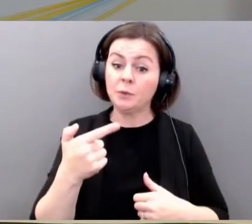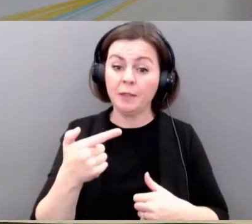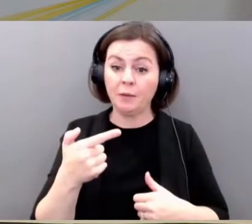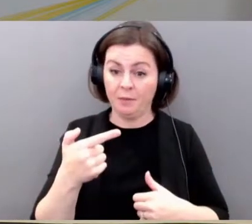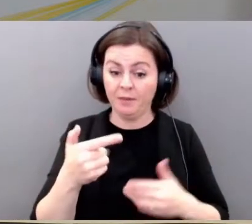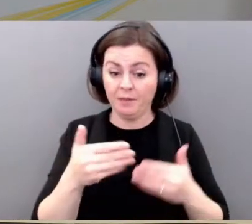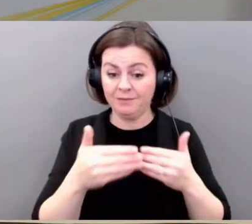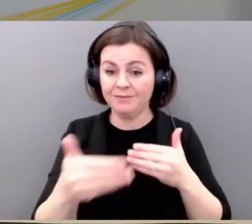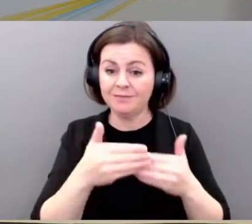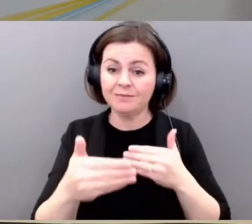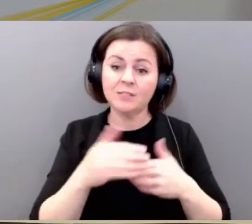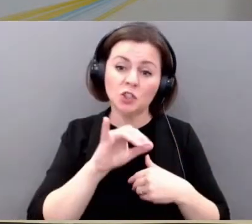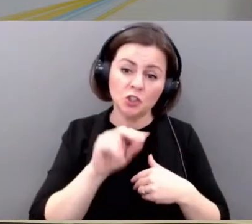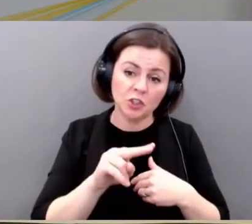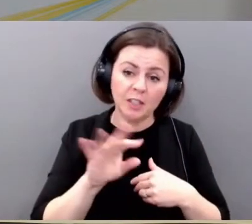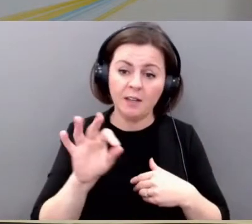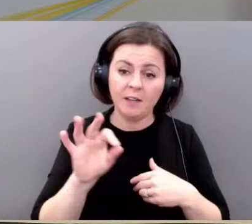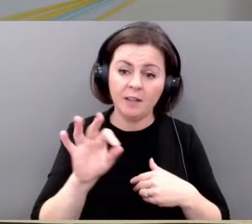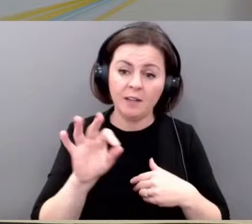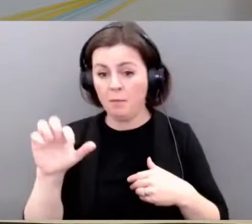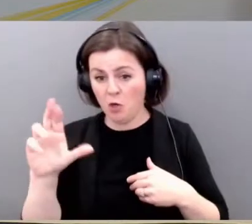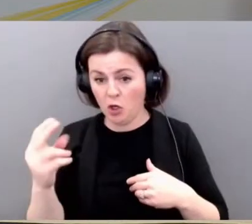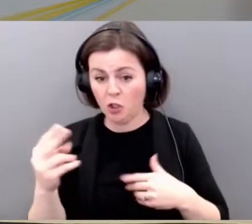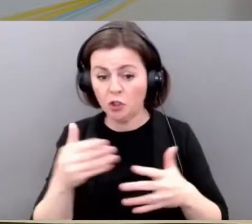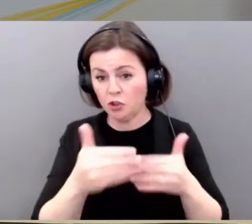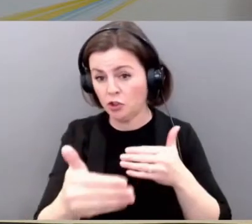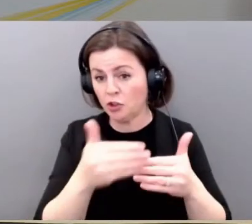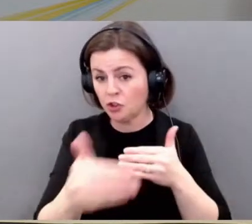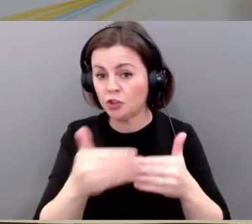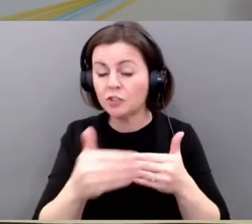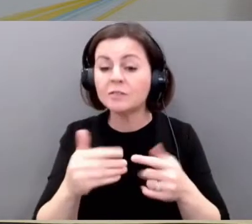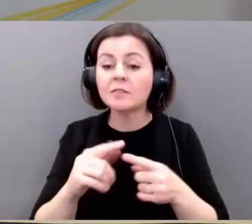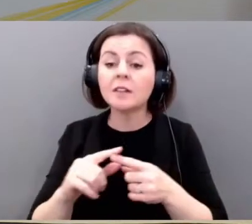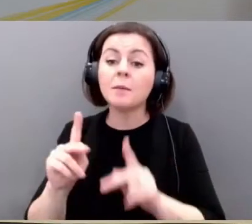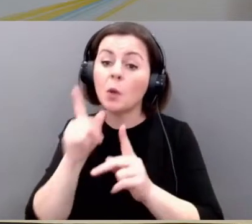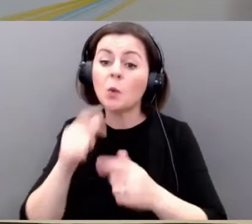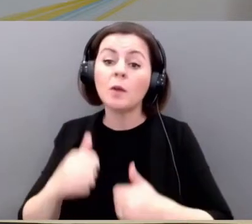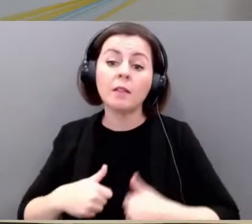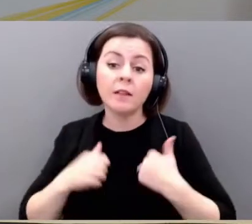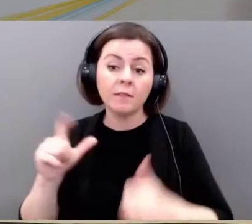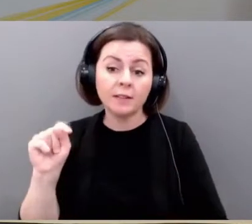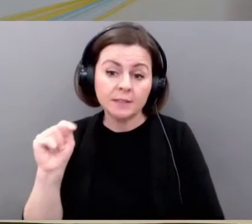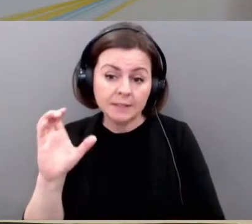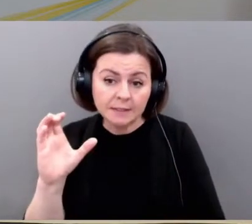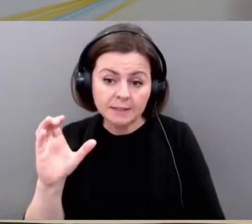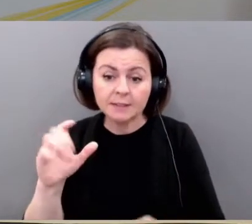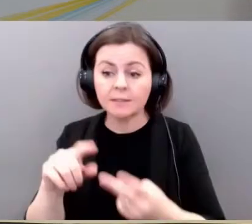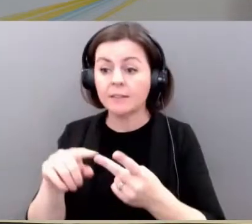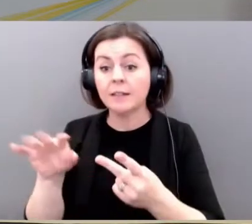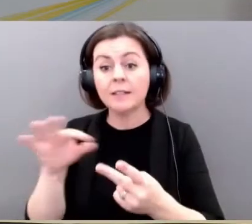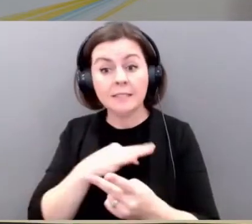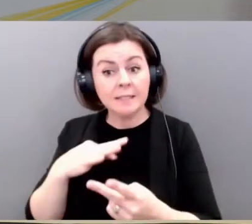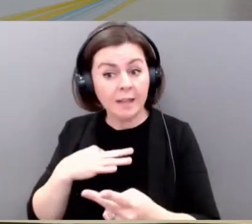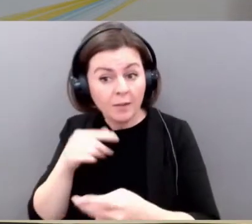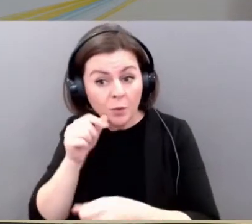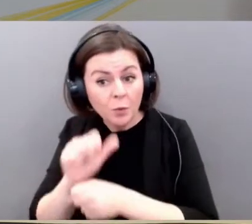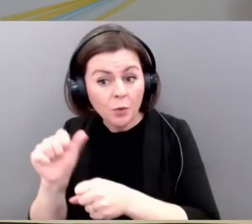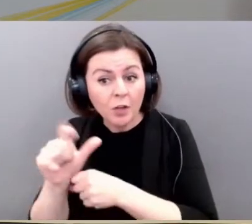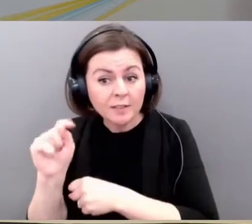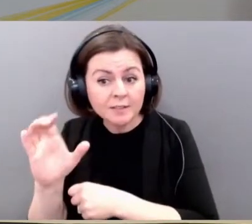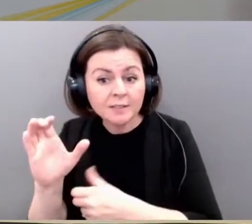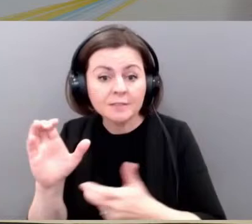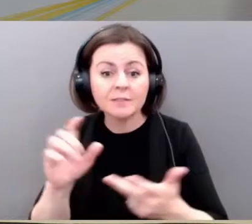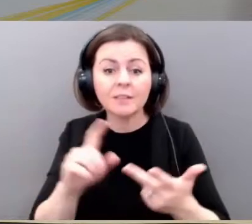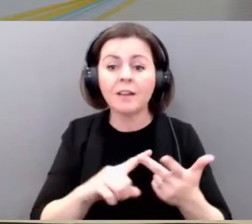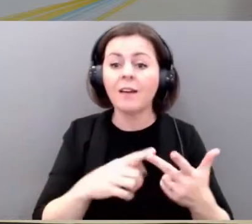our residents of long-term care, our long-term care staff, our healthcare workers involved